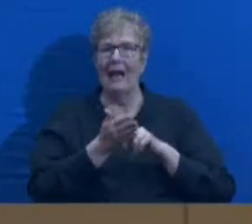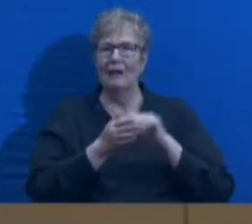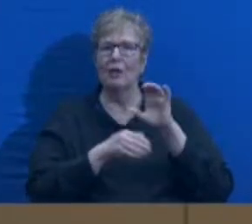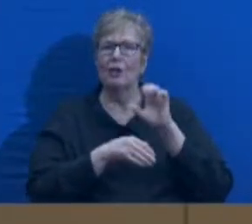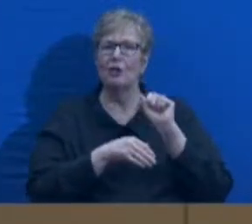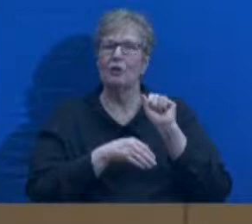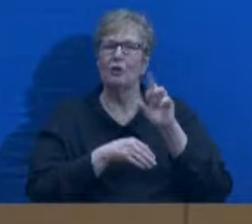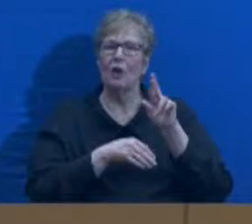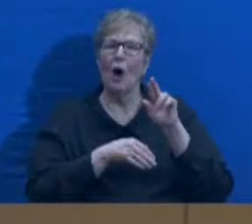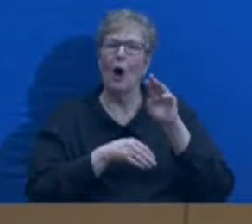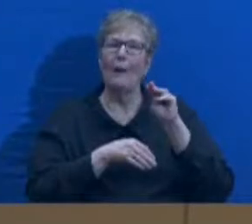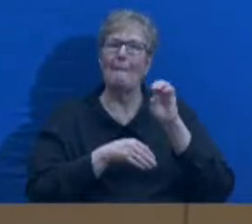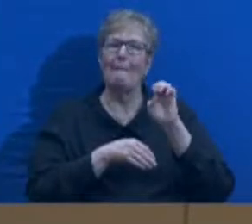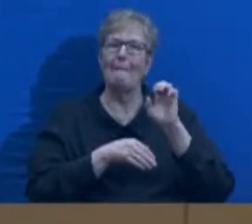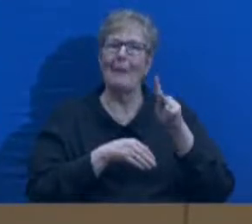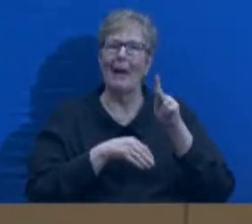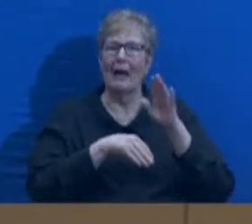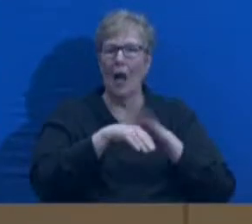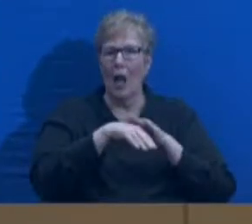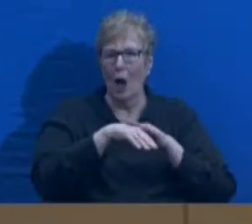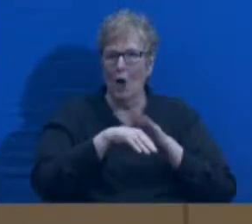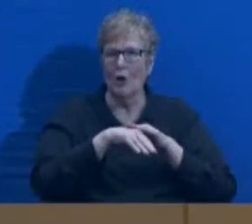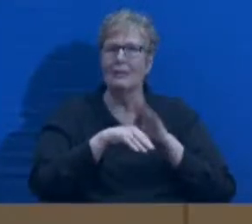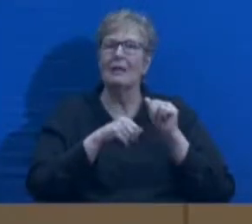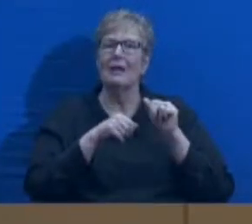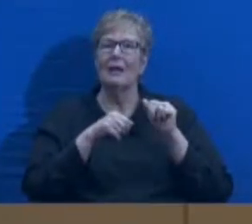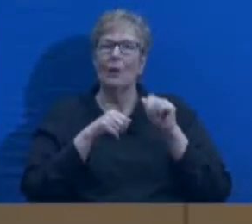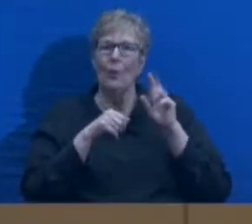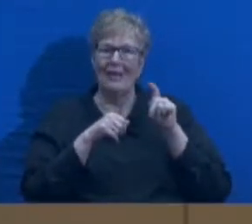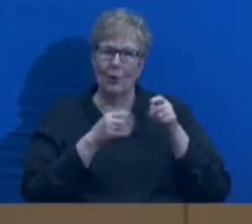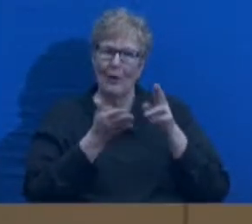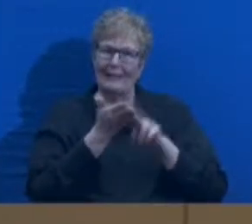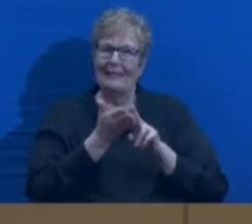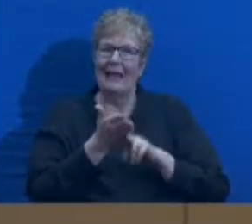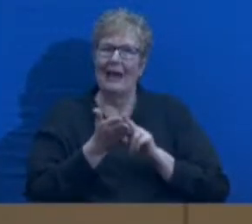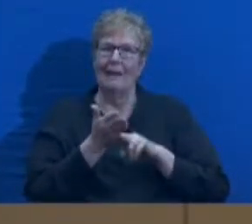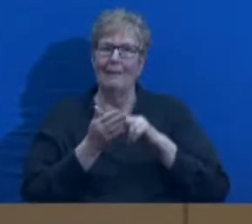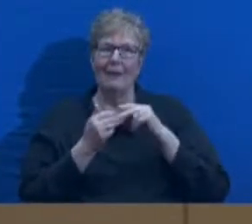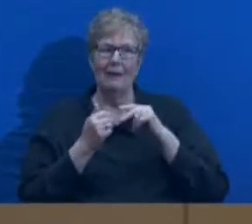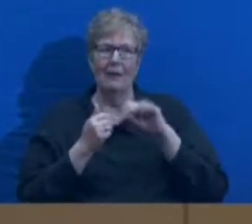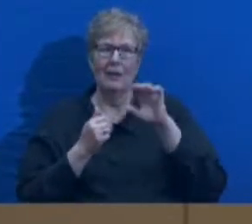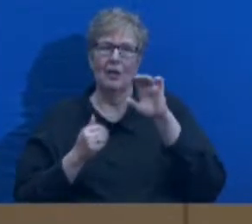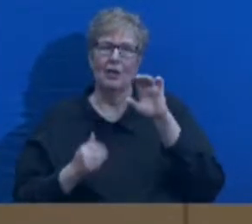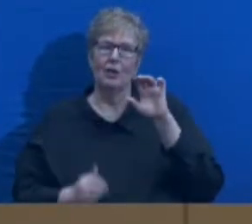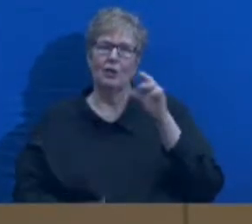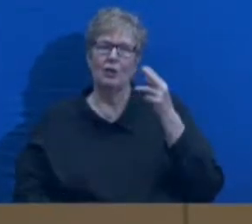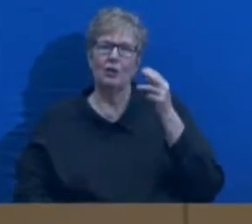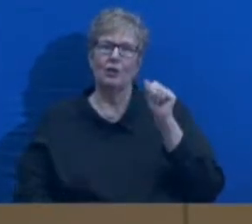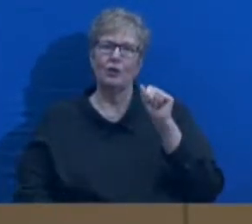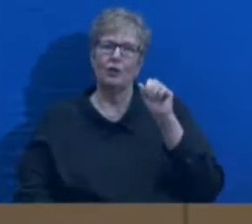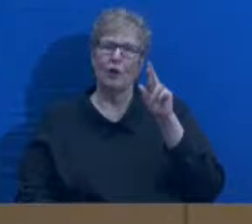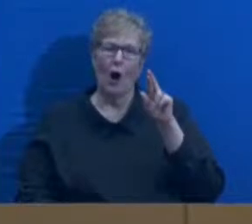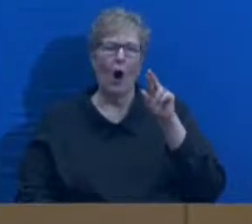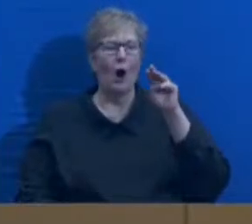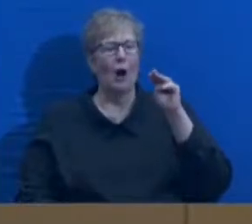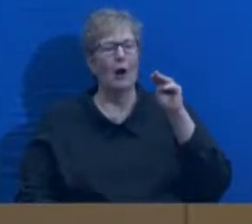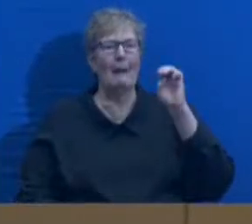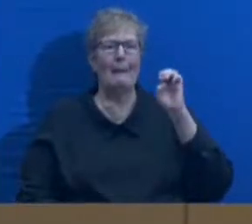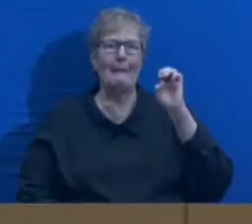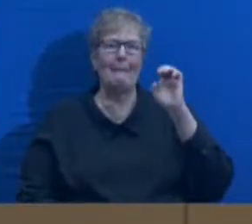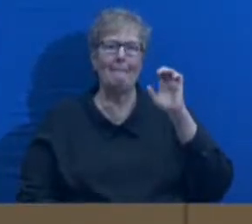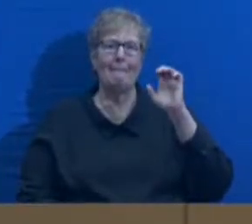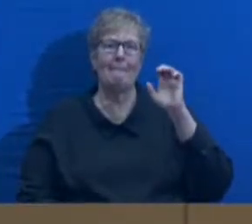whether it's through your Twitter accounts or other means. We need the public to sign up for charlomagealerts.org. It is important.